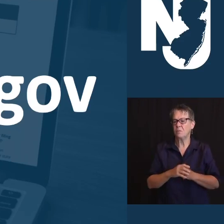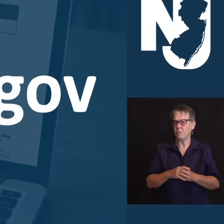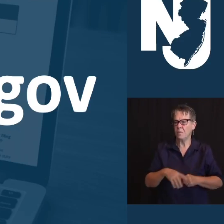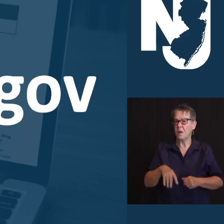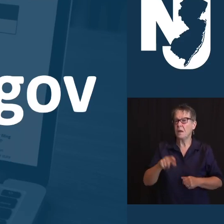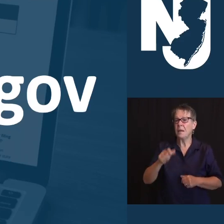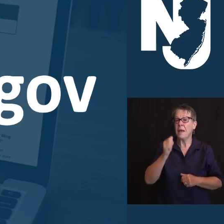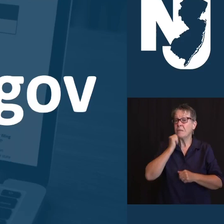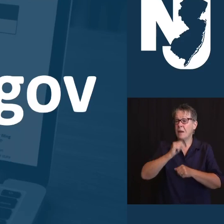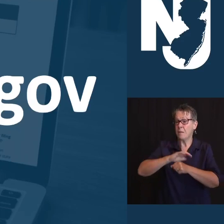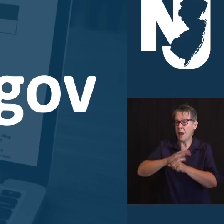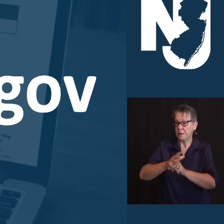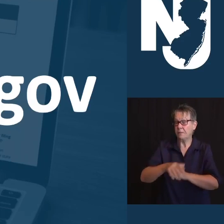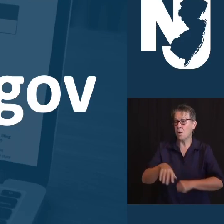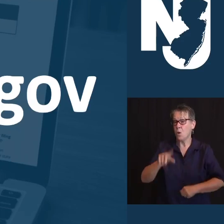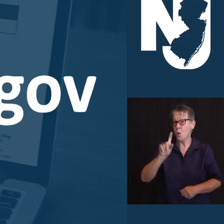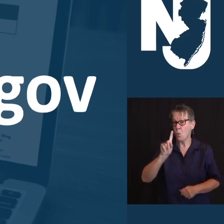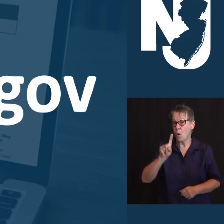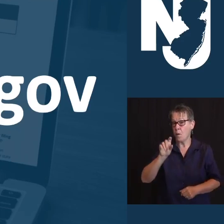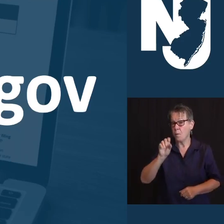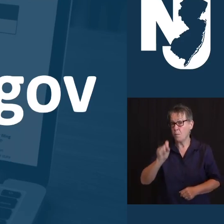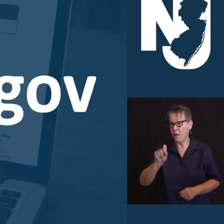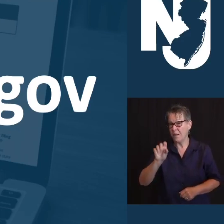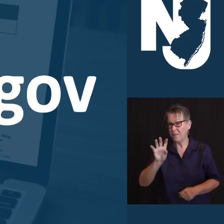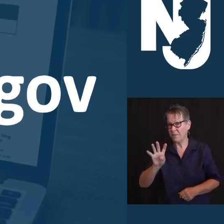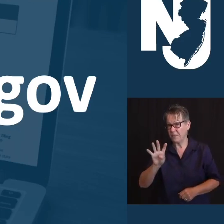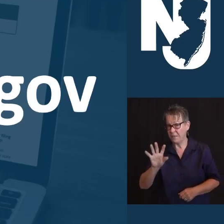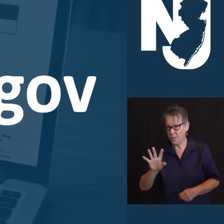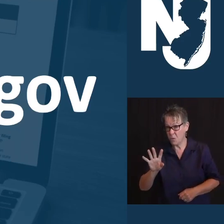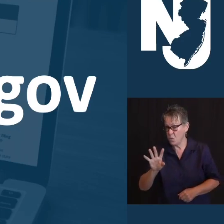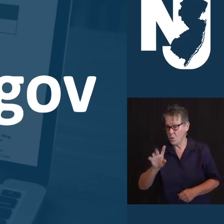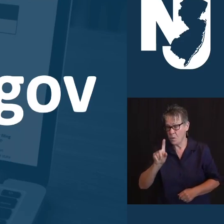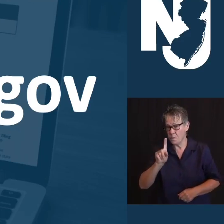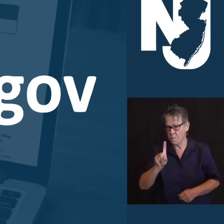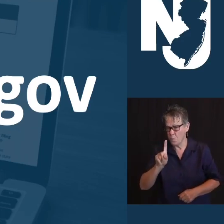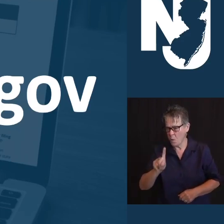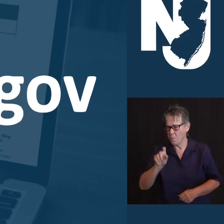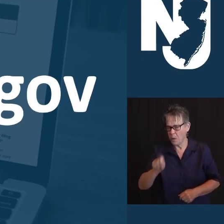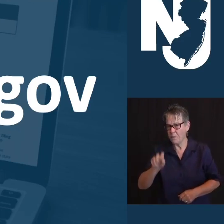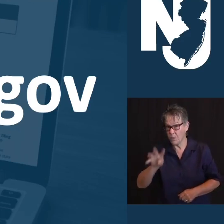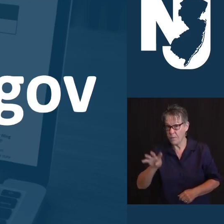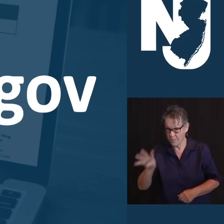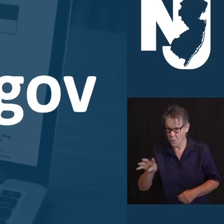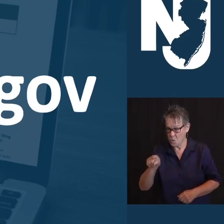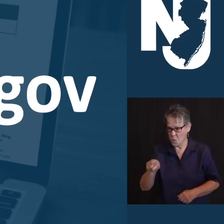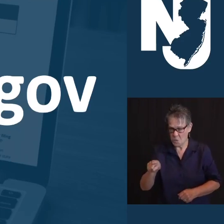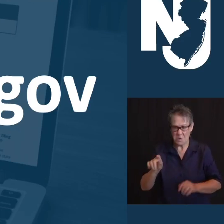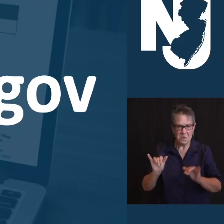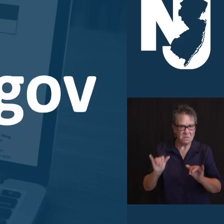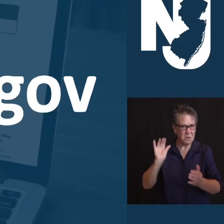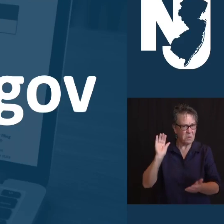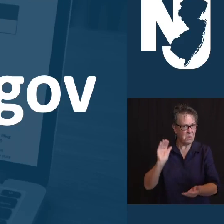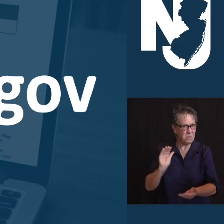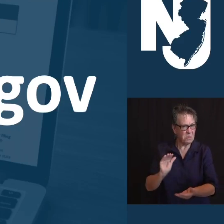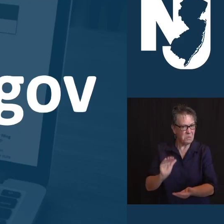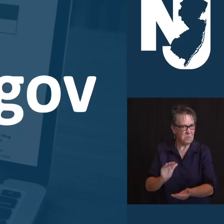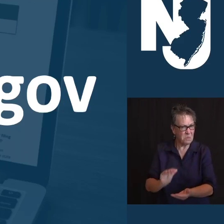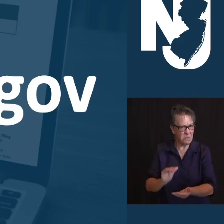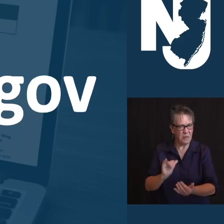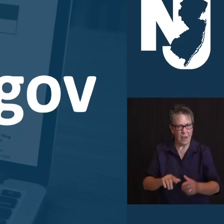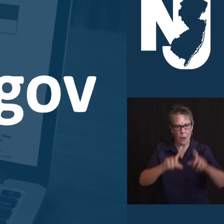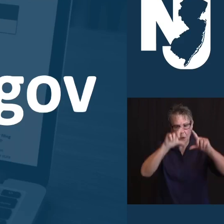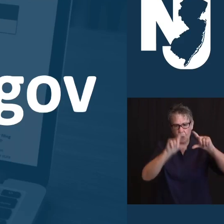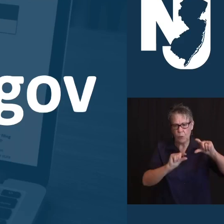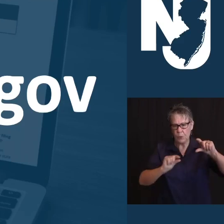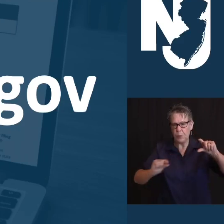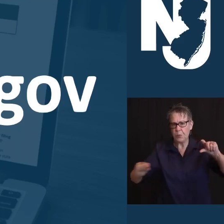1%. The southern part, 2.88%. That concludes my report. Stay safe and